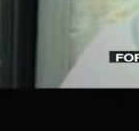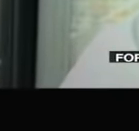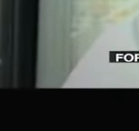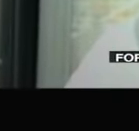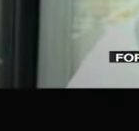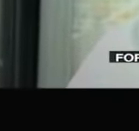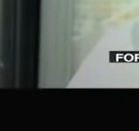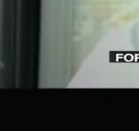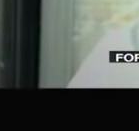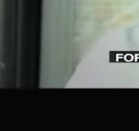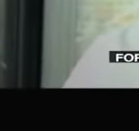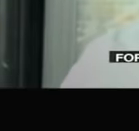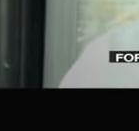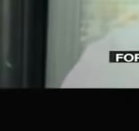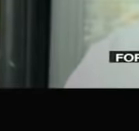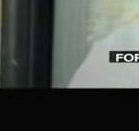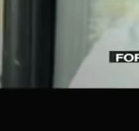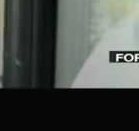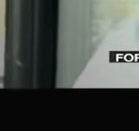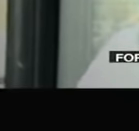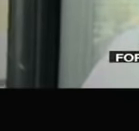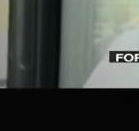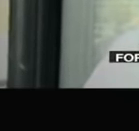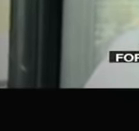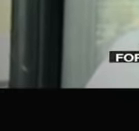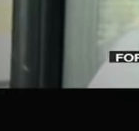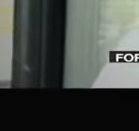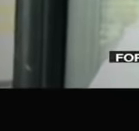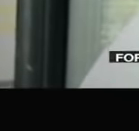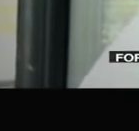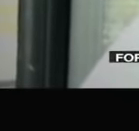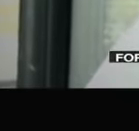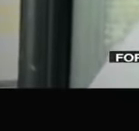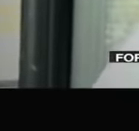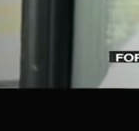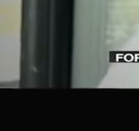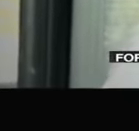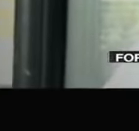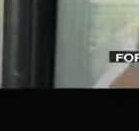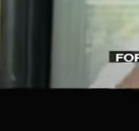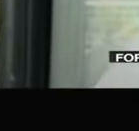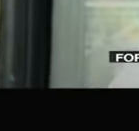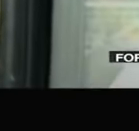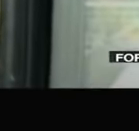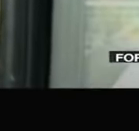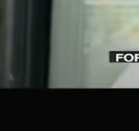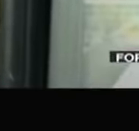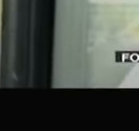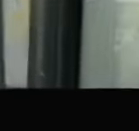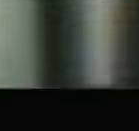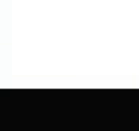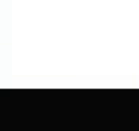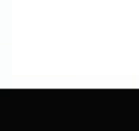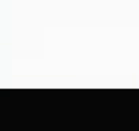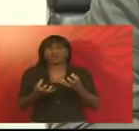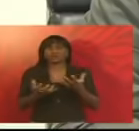Is the vaccine going to be mandatory, and why is it going to be why is it mandatory then for those who don't want to be